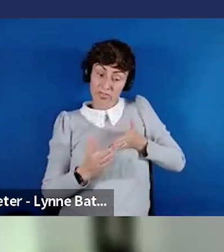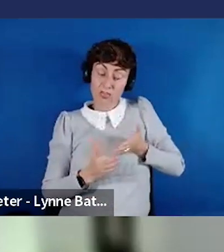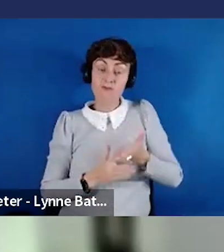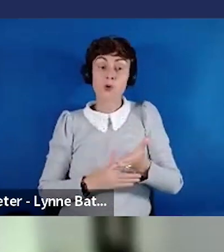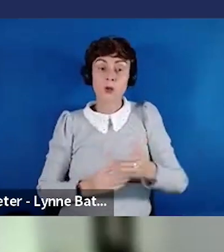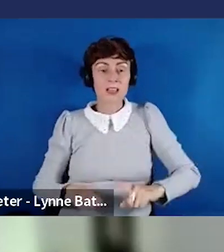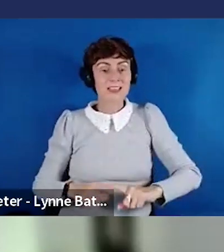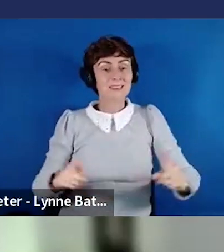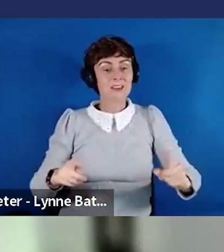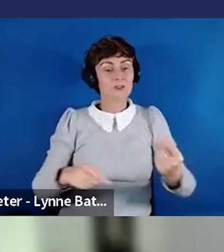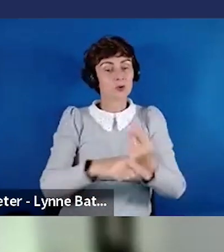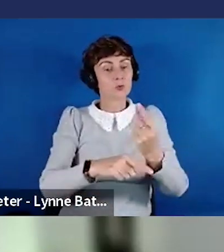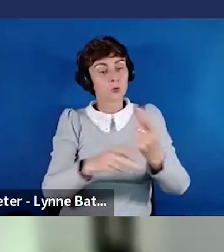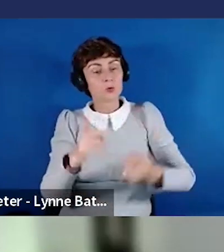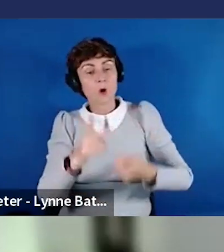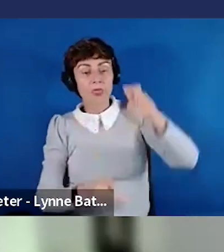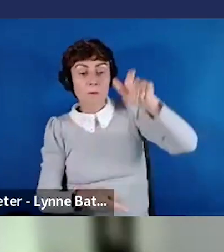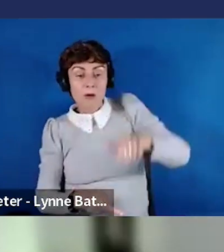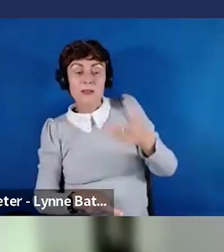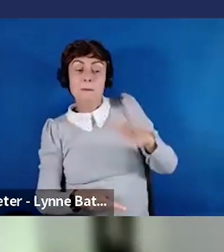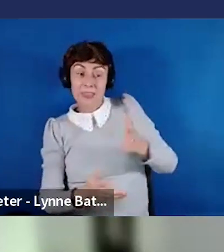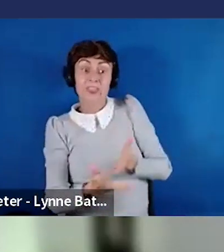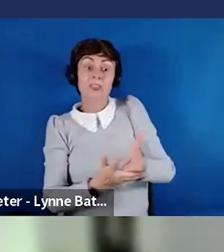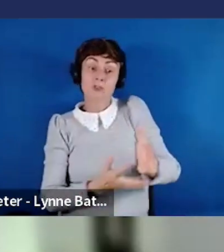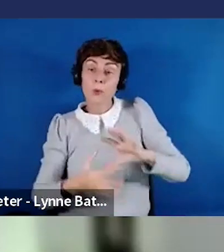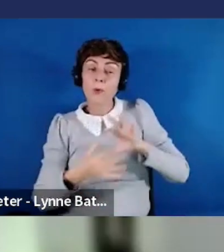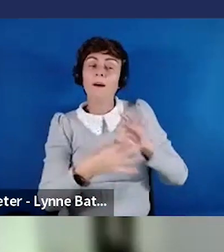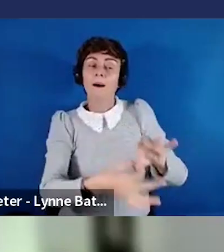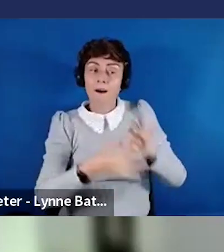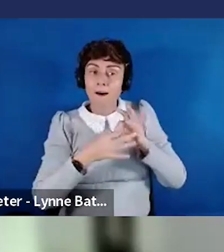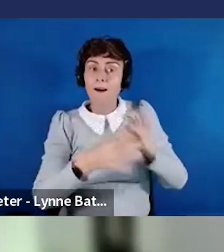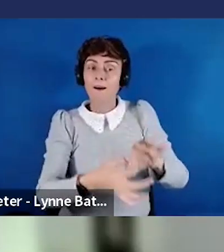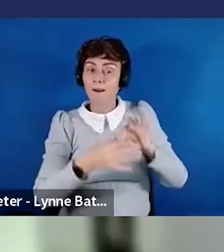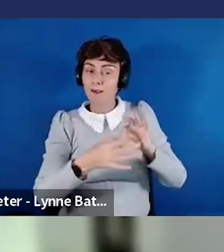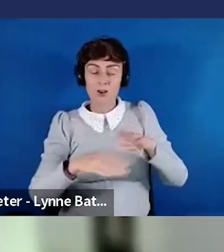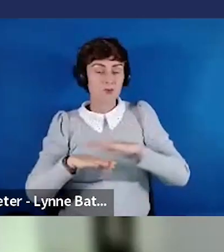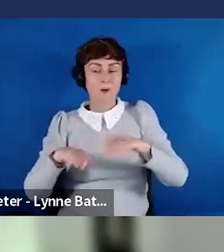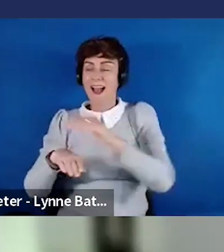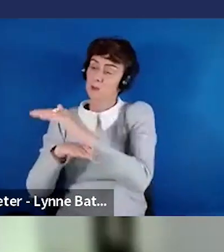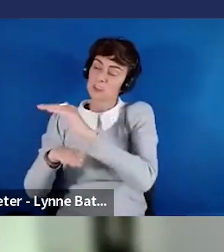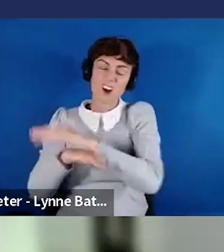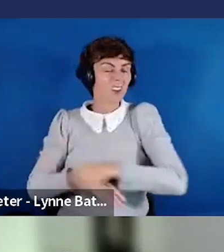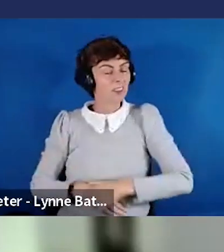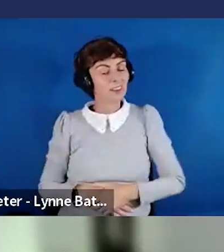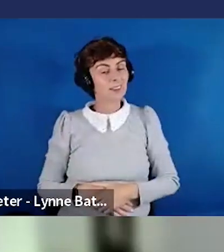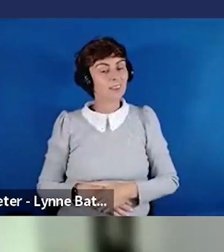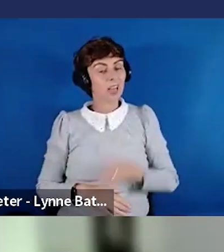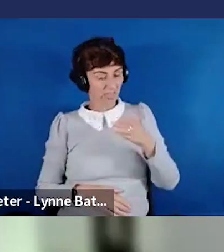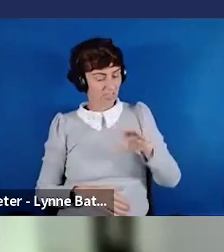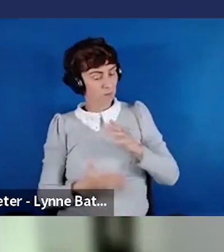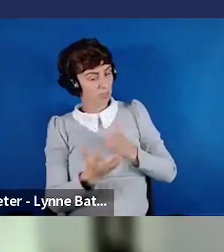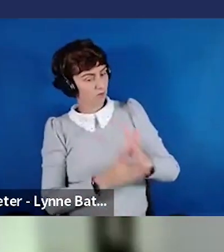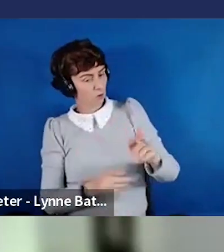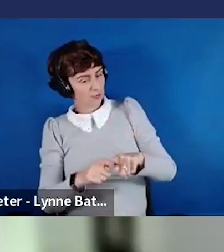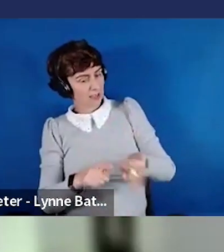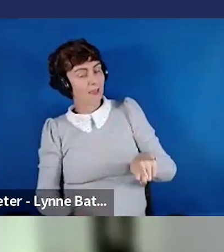someone who's been there and done it and can relate to someone who's on the out, the outside, if that